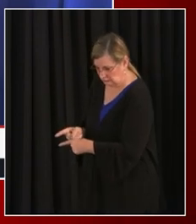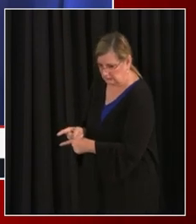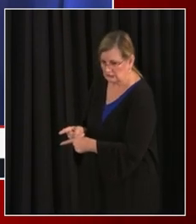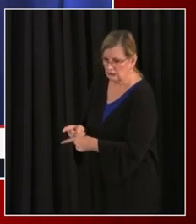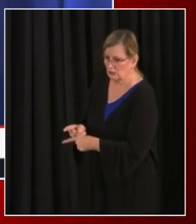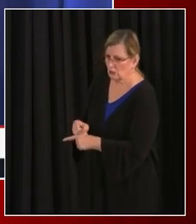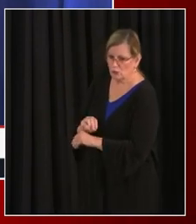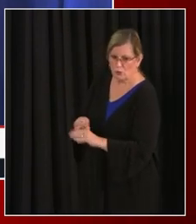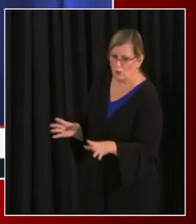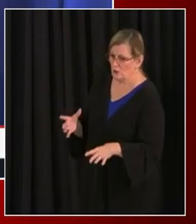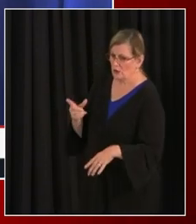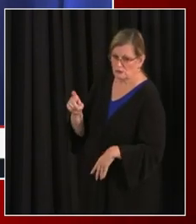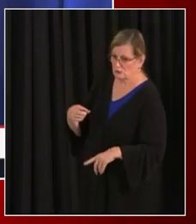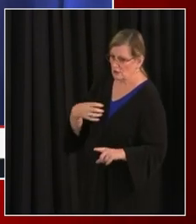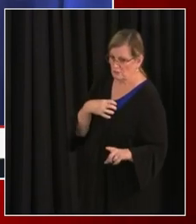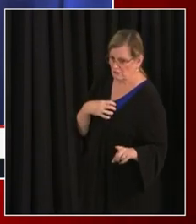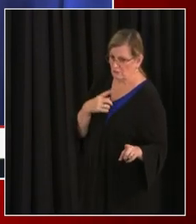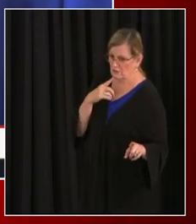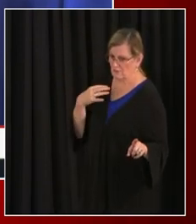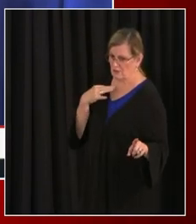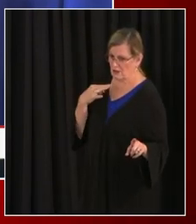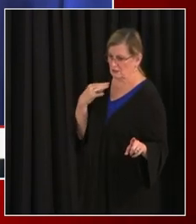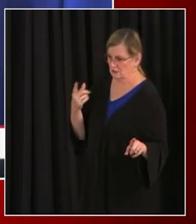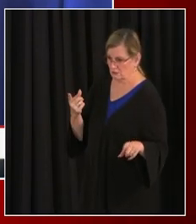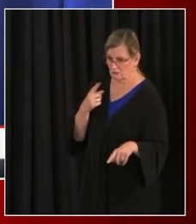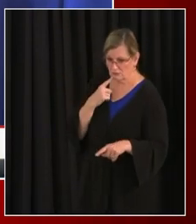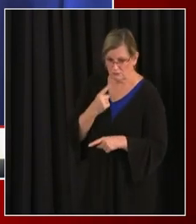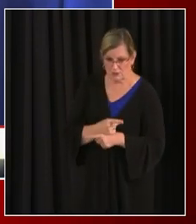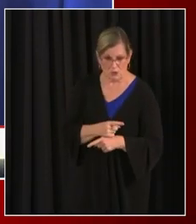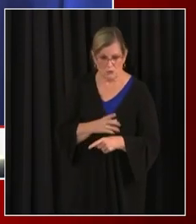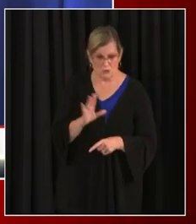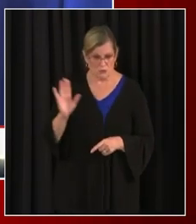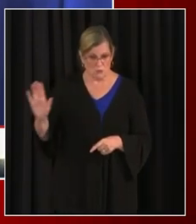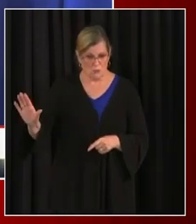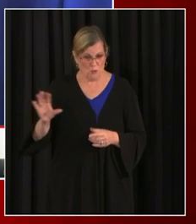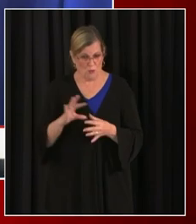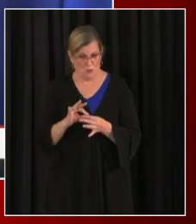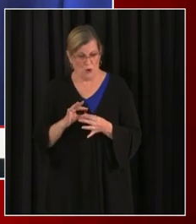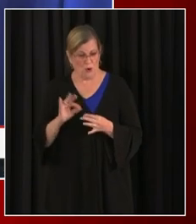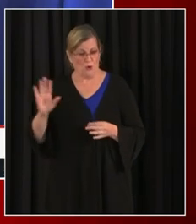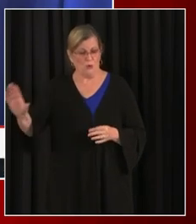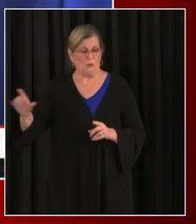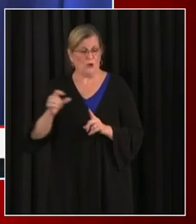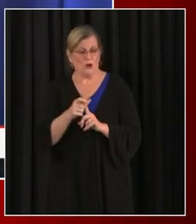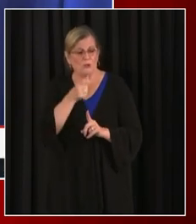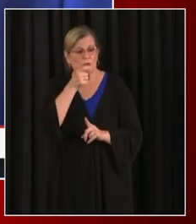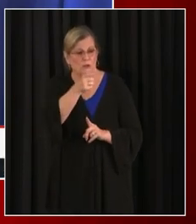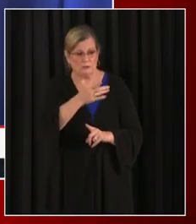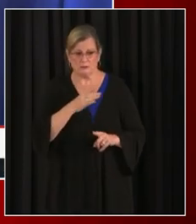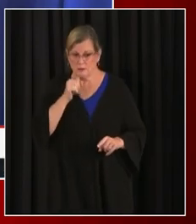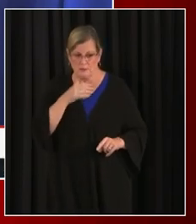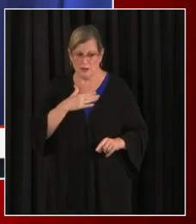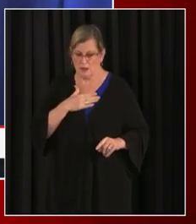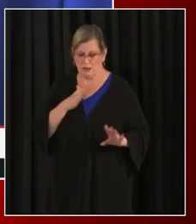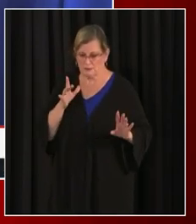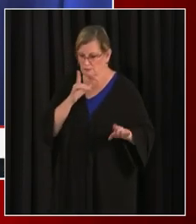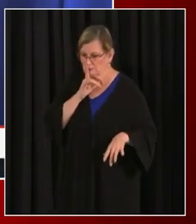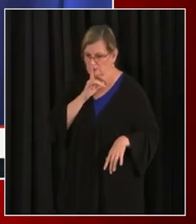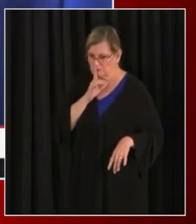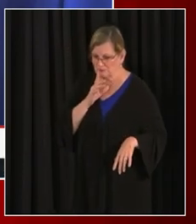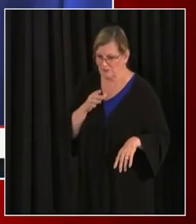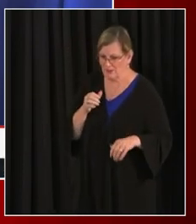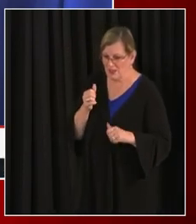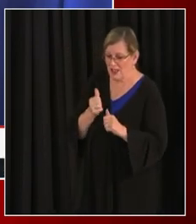back. If they're there, they volunteered to go back. Those are your words, Sam. I'm asking. But yes, everyone who is providing